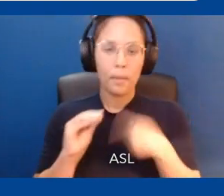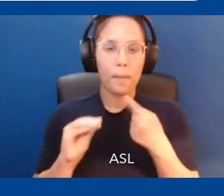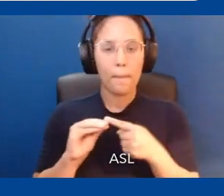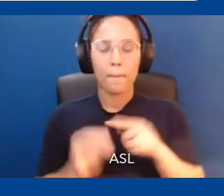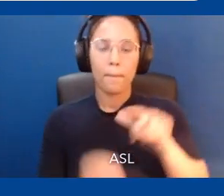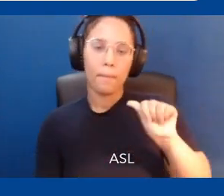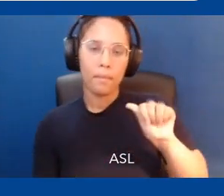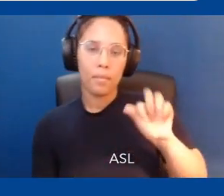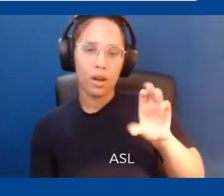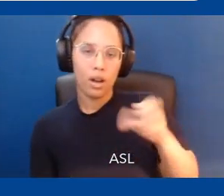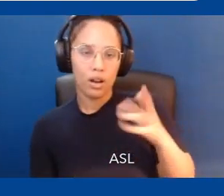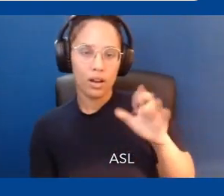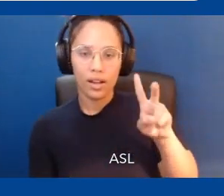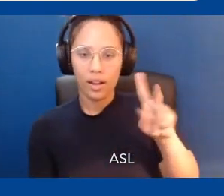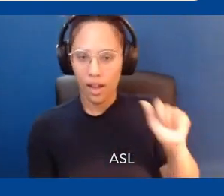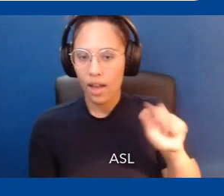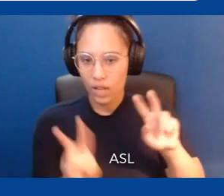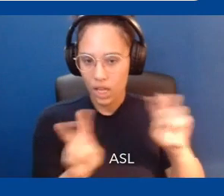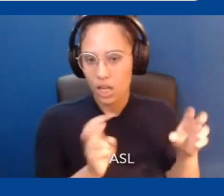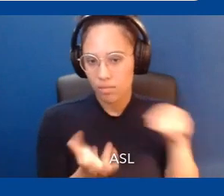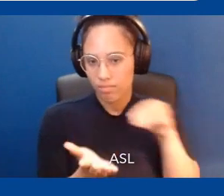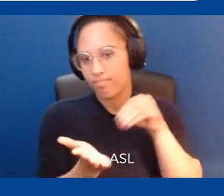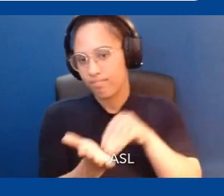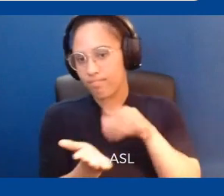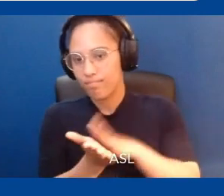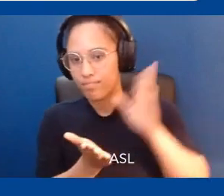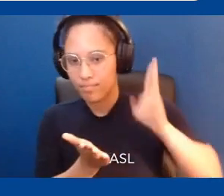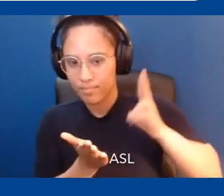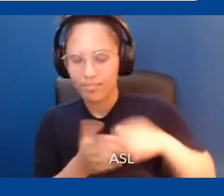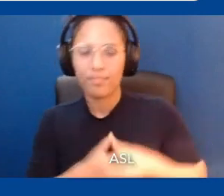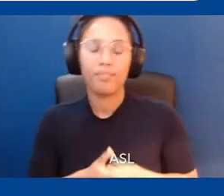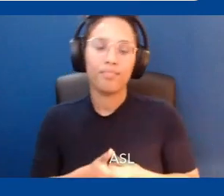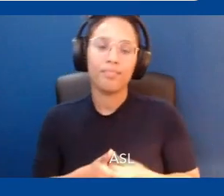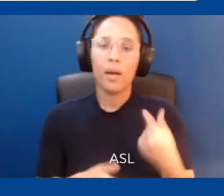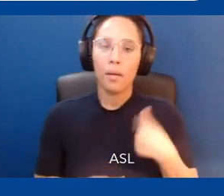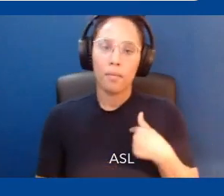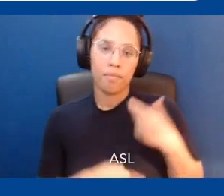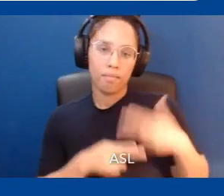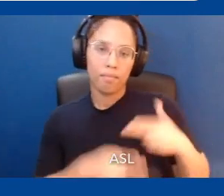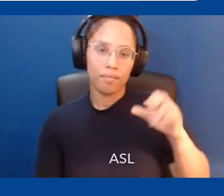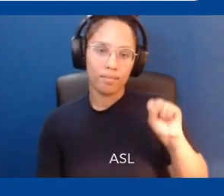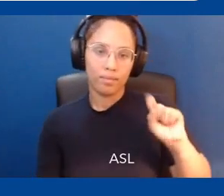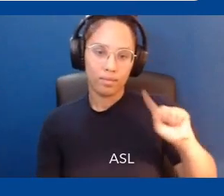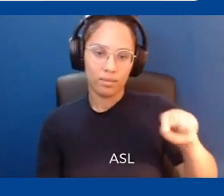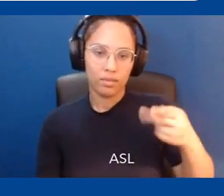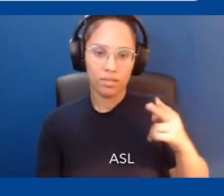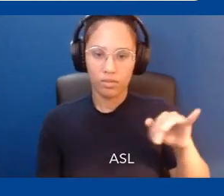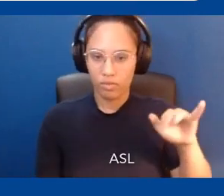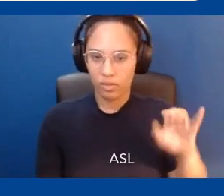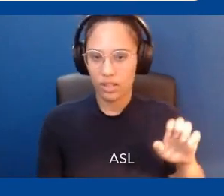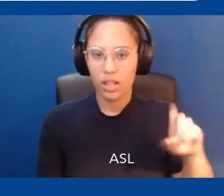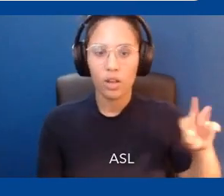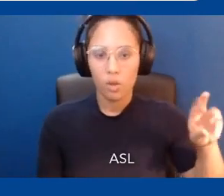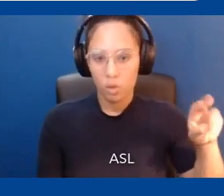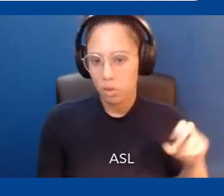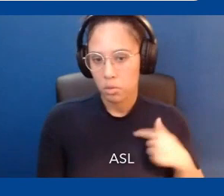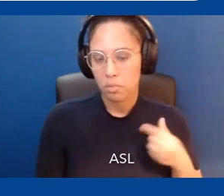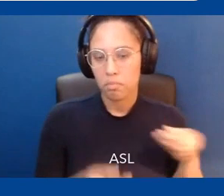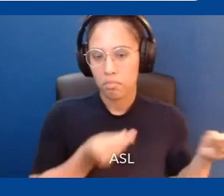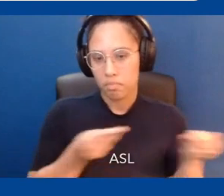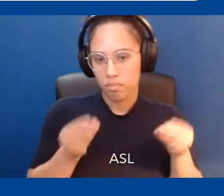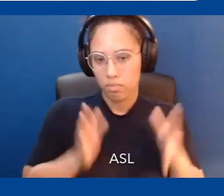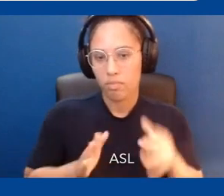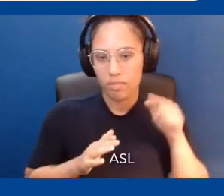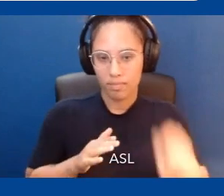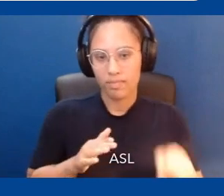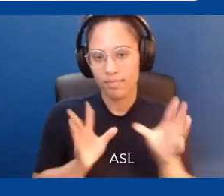name is Stephanie Owens, and I'll be moderating today's session. My pronouns are she, her. I'm a Black woman with curly brown